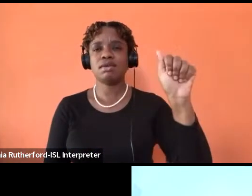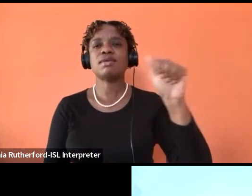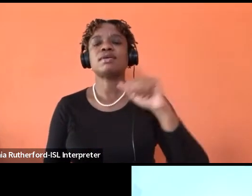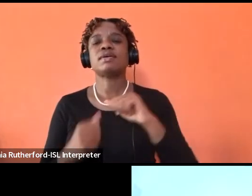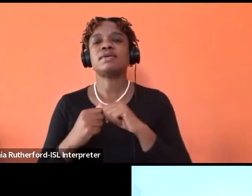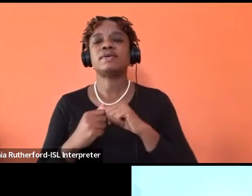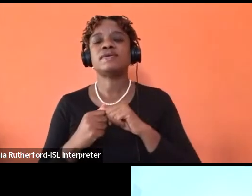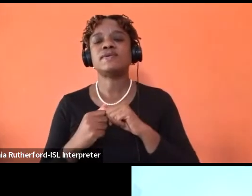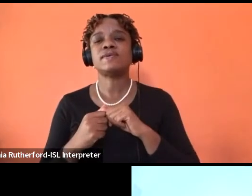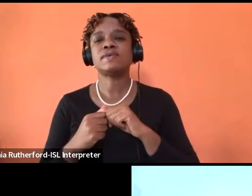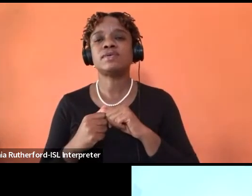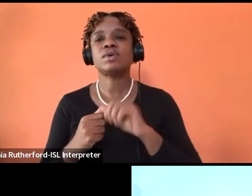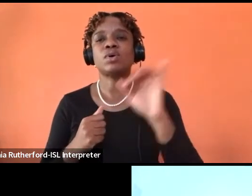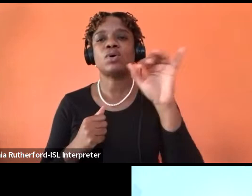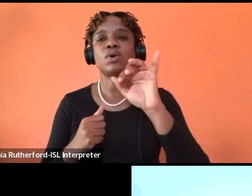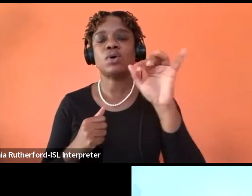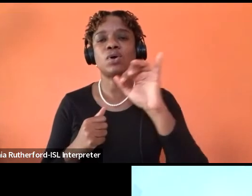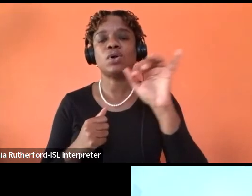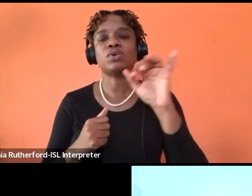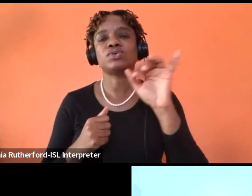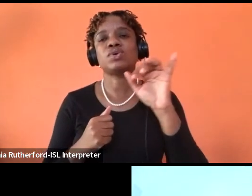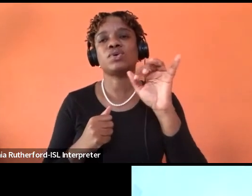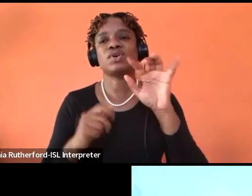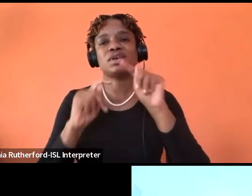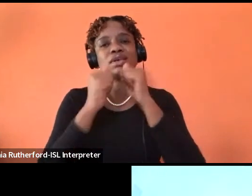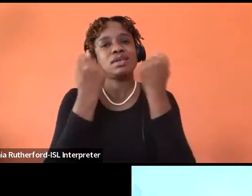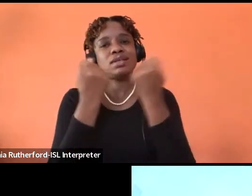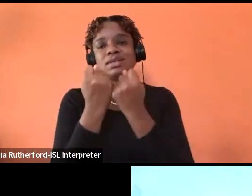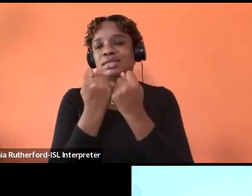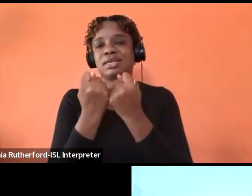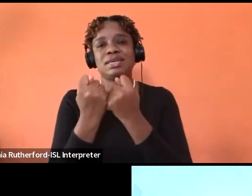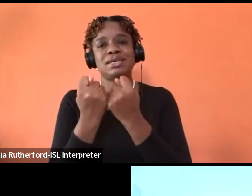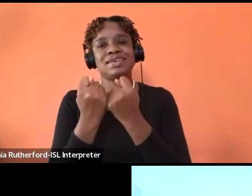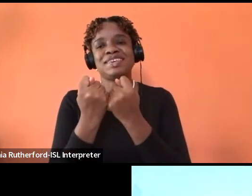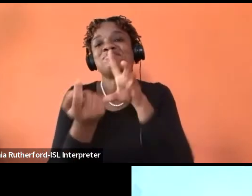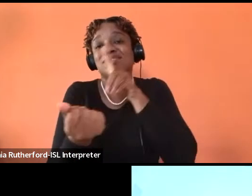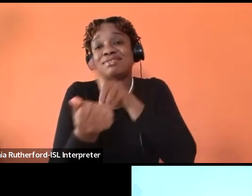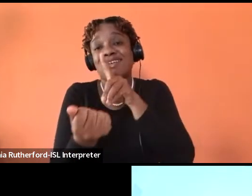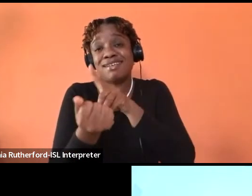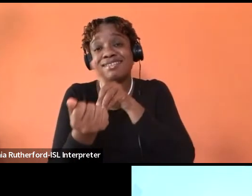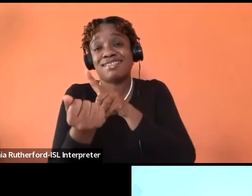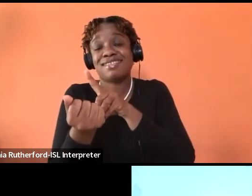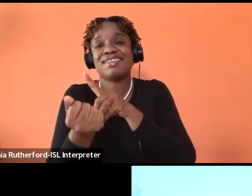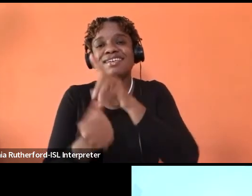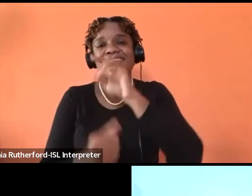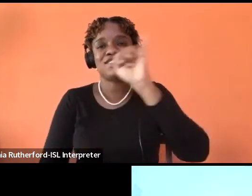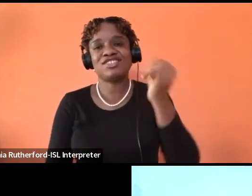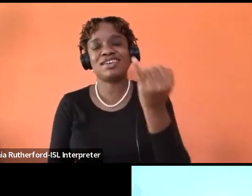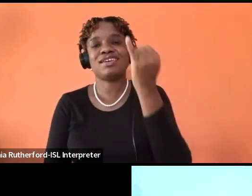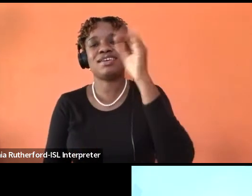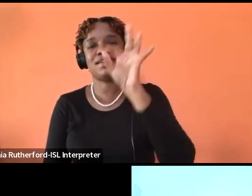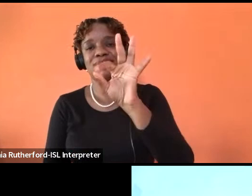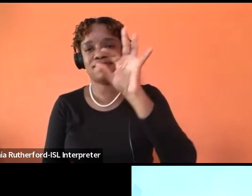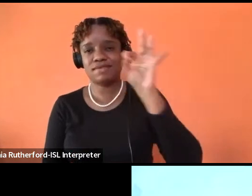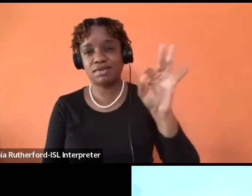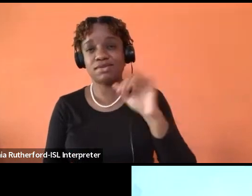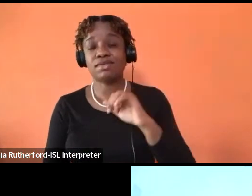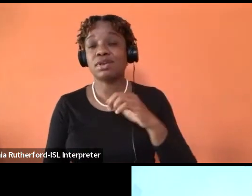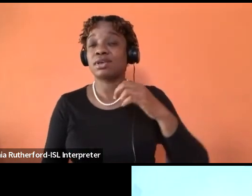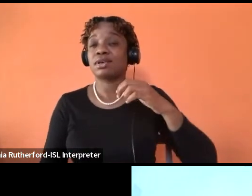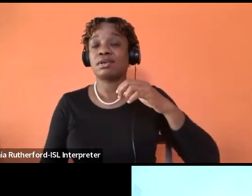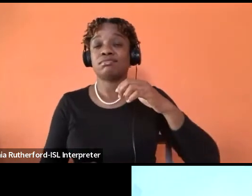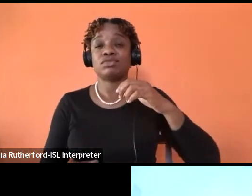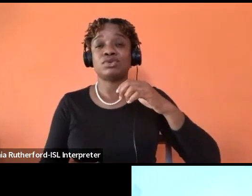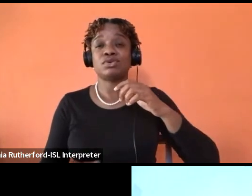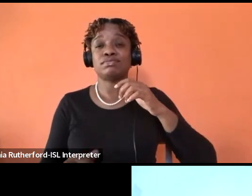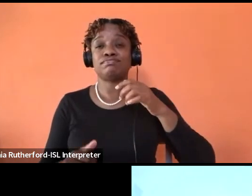team doctors at the JFF. I'm sorry, I'm not quite sure what that one is. She has received numerous awards, including